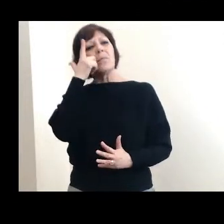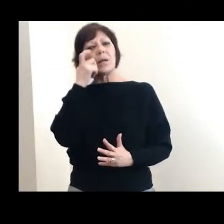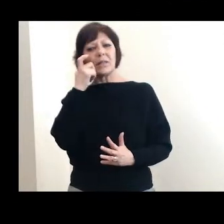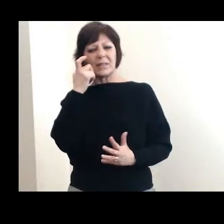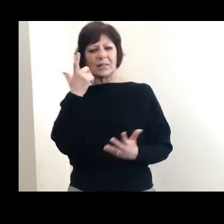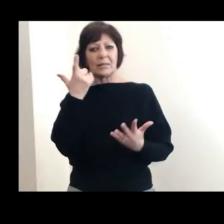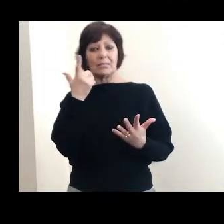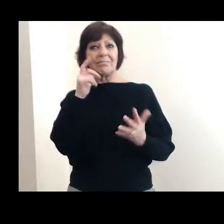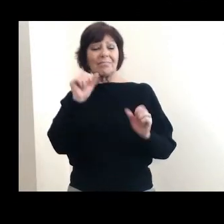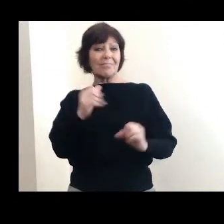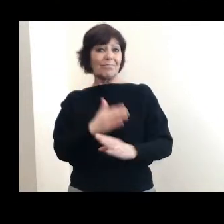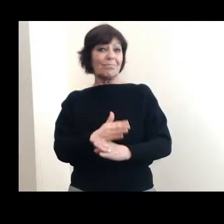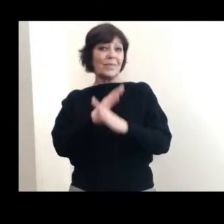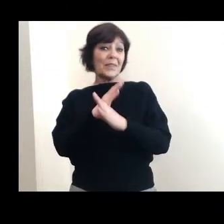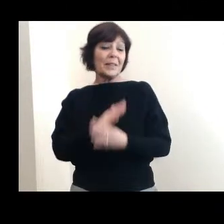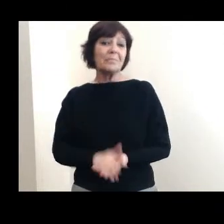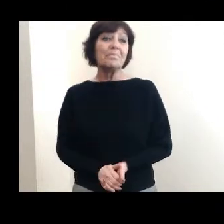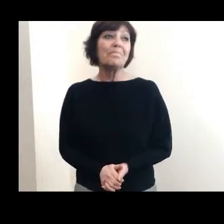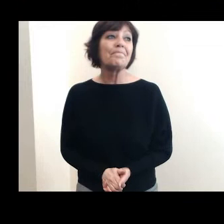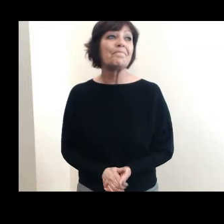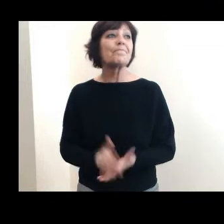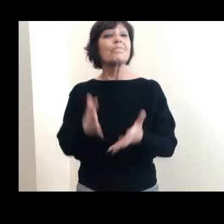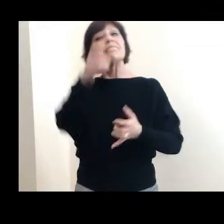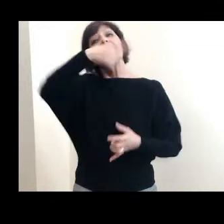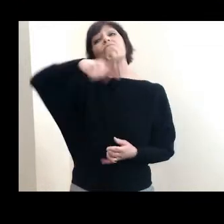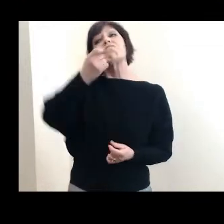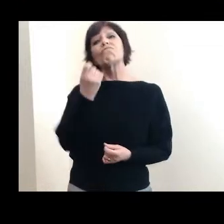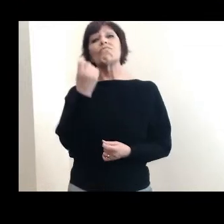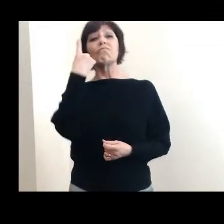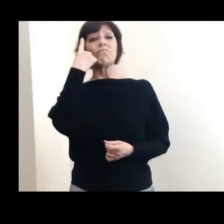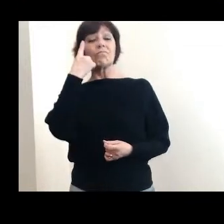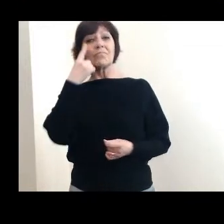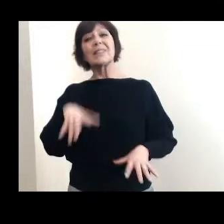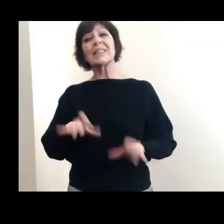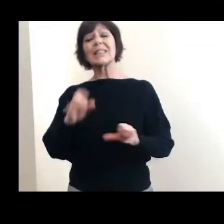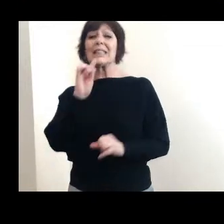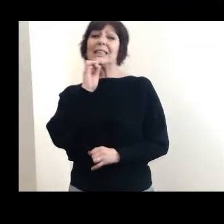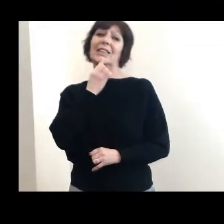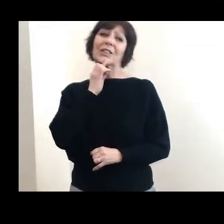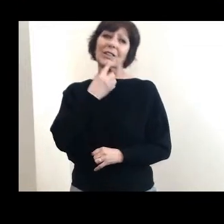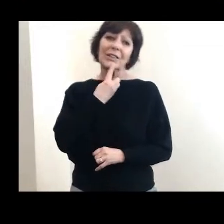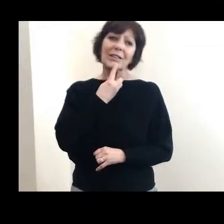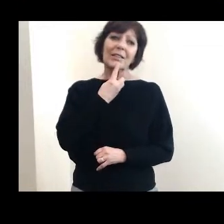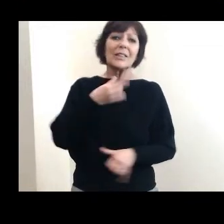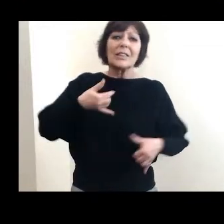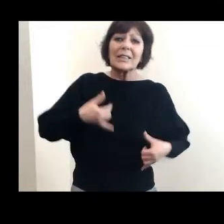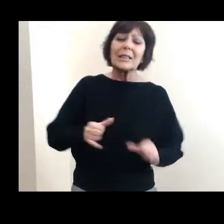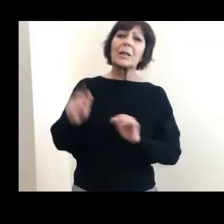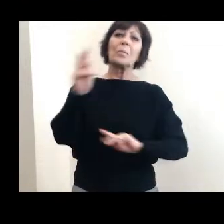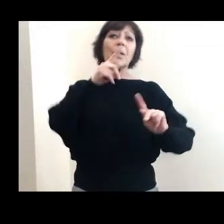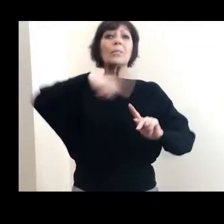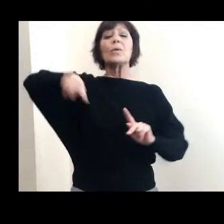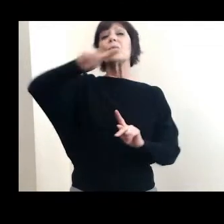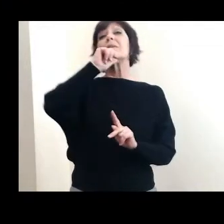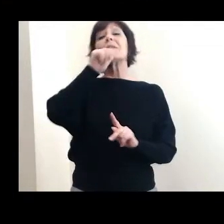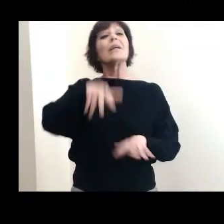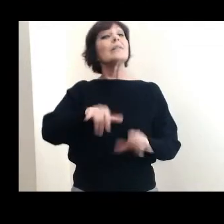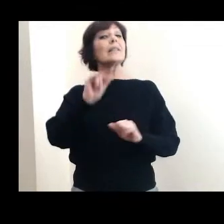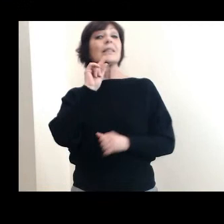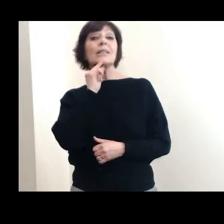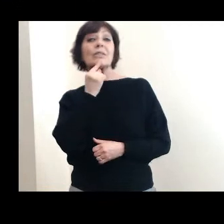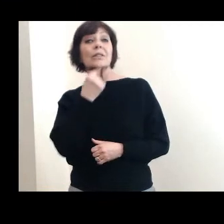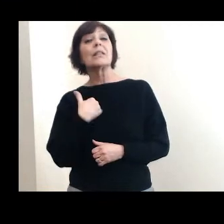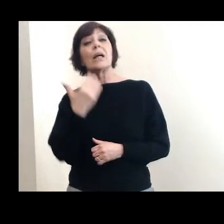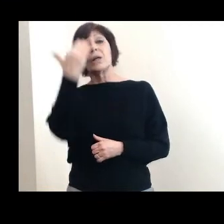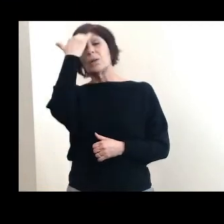likelihood preventable. So I want people to understand they need to take this seriously. There's still folks out there who are not. And I know people